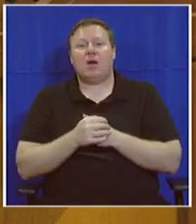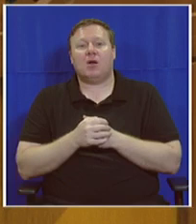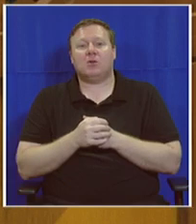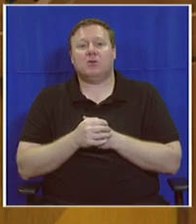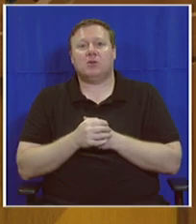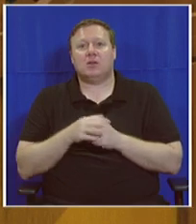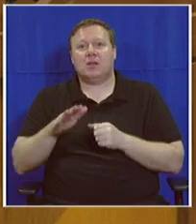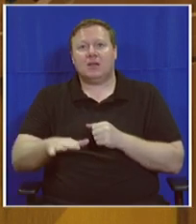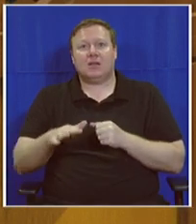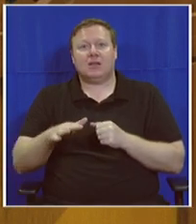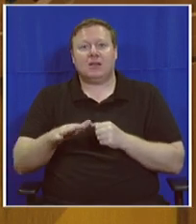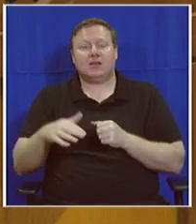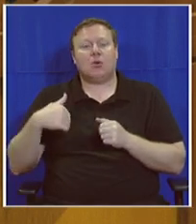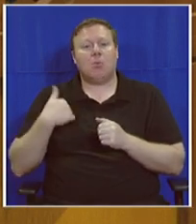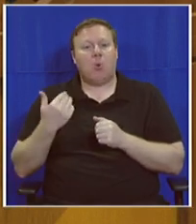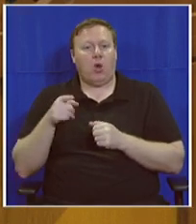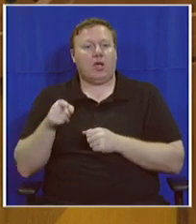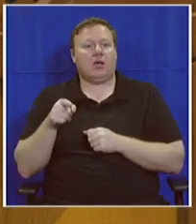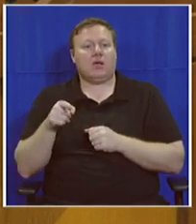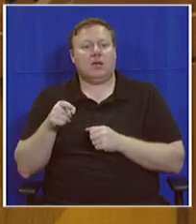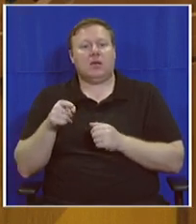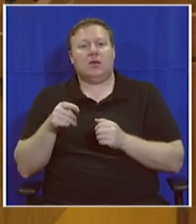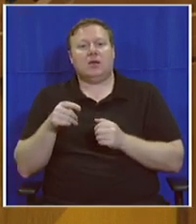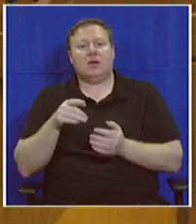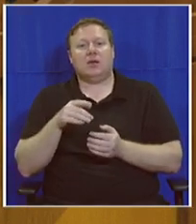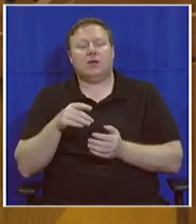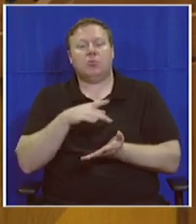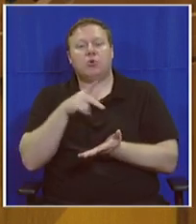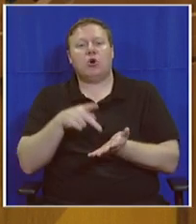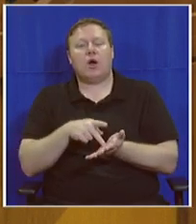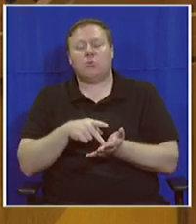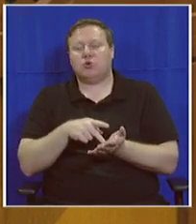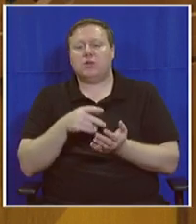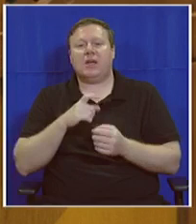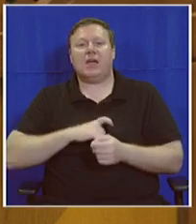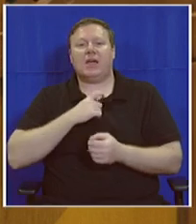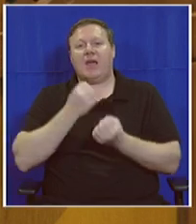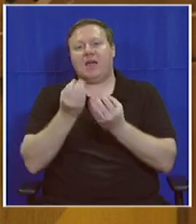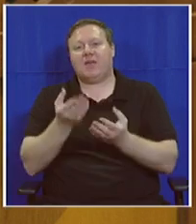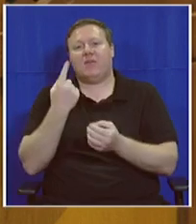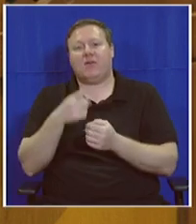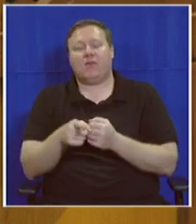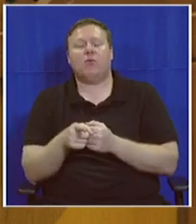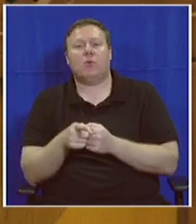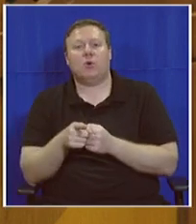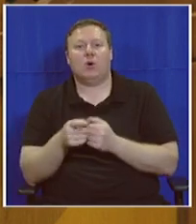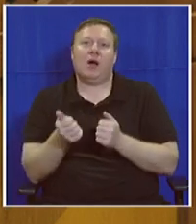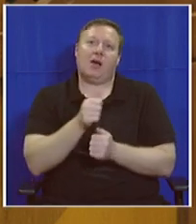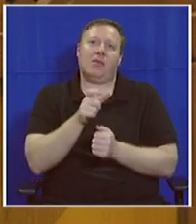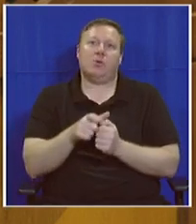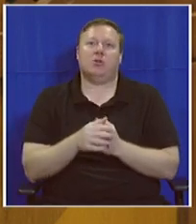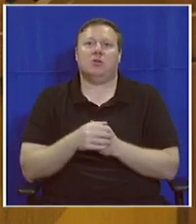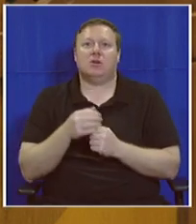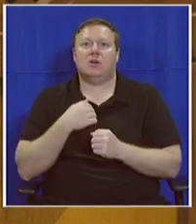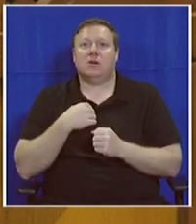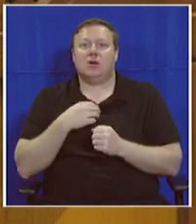for little William. I was in Mpumalanga on her call and then informing her about my experience with the kids